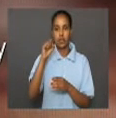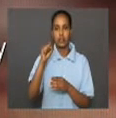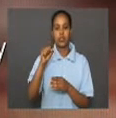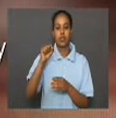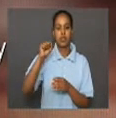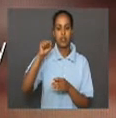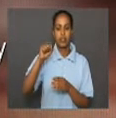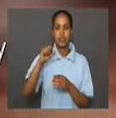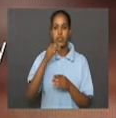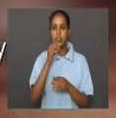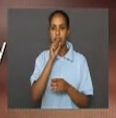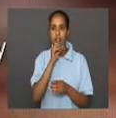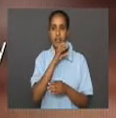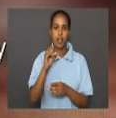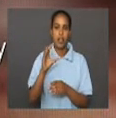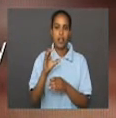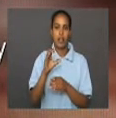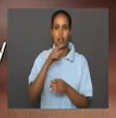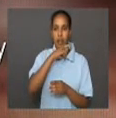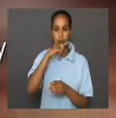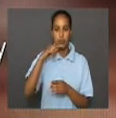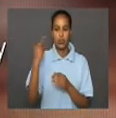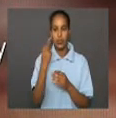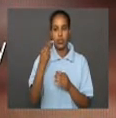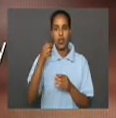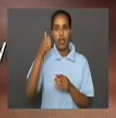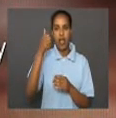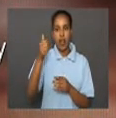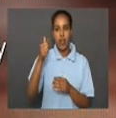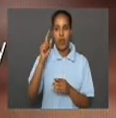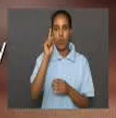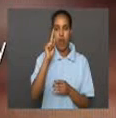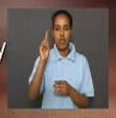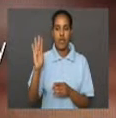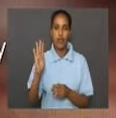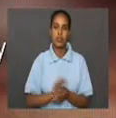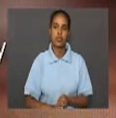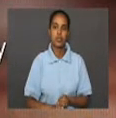whereas starch and glycogen use alpha-1,4.